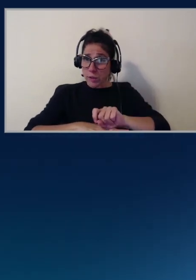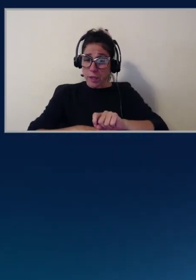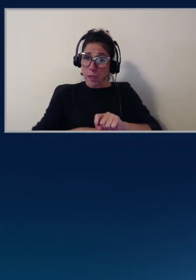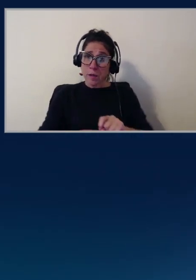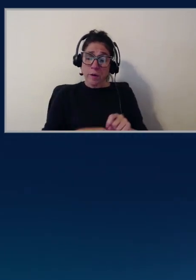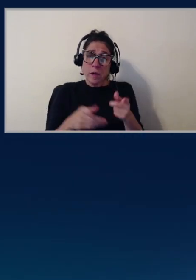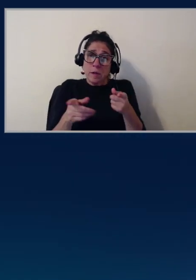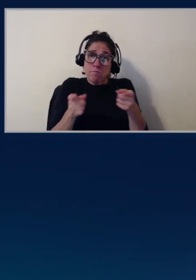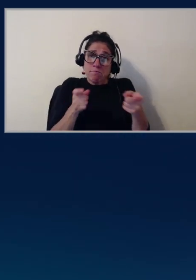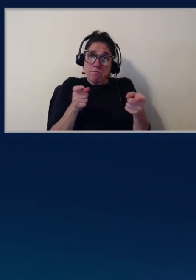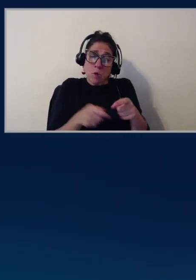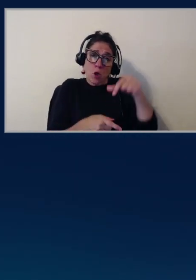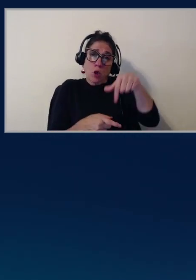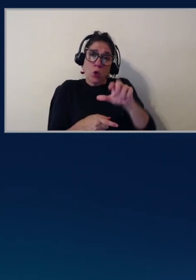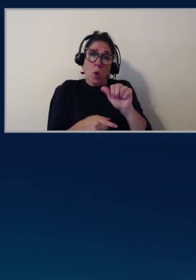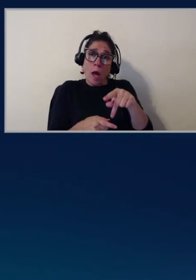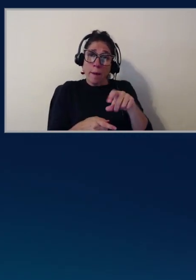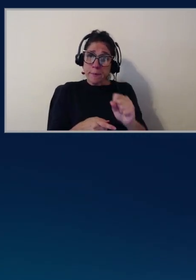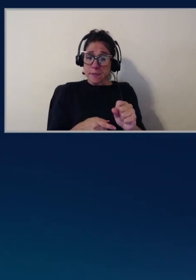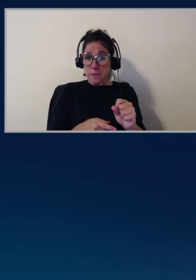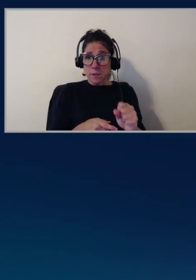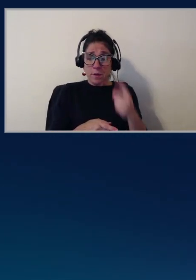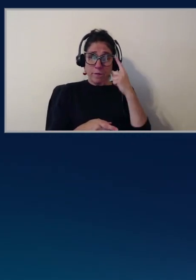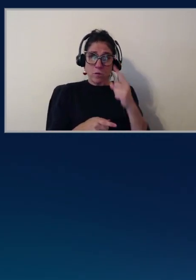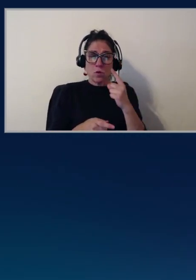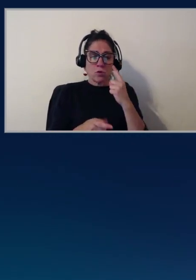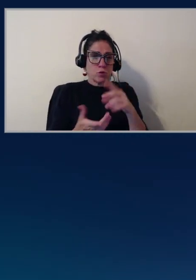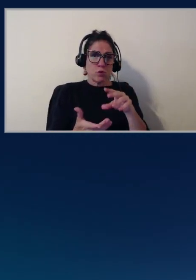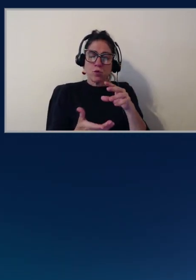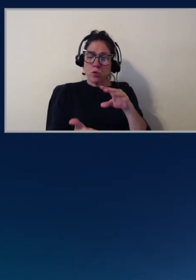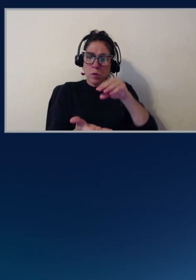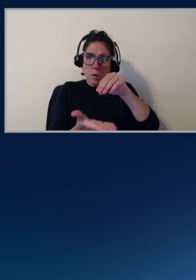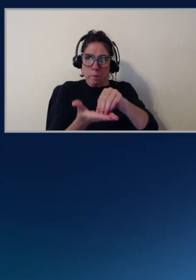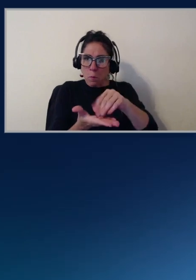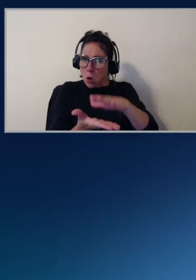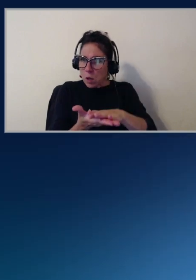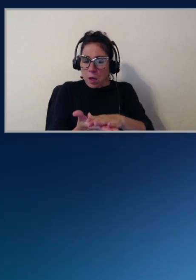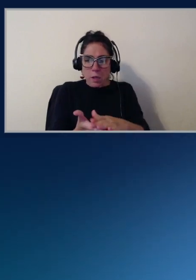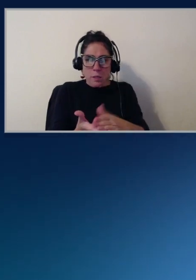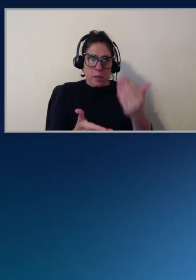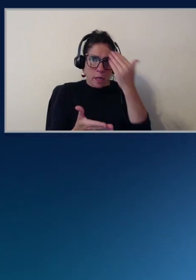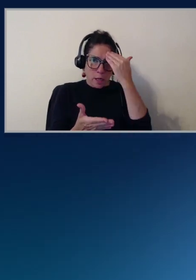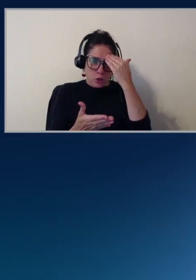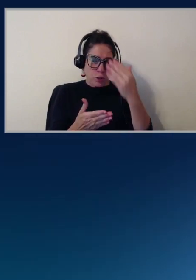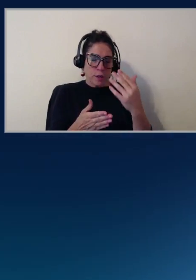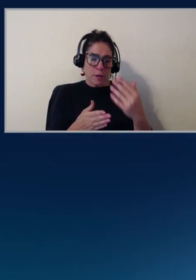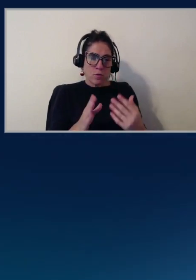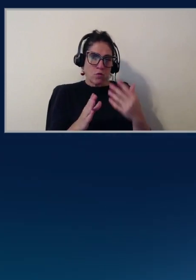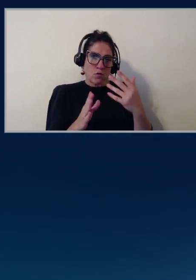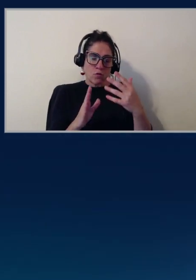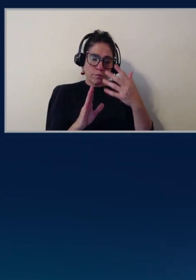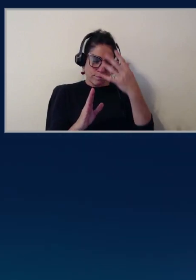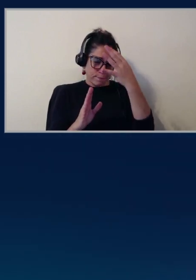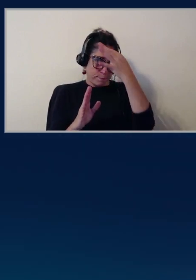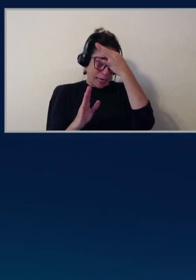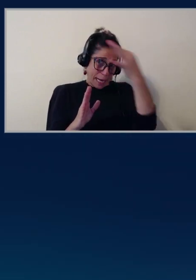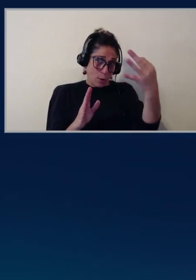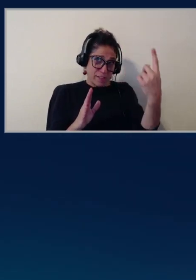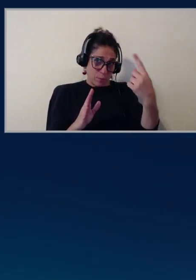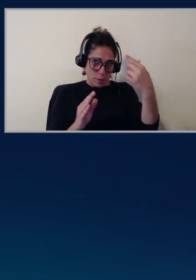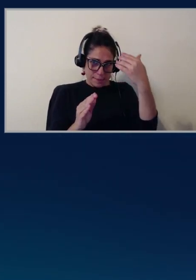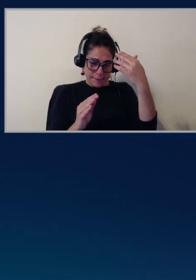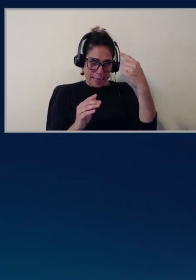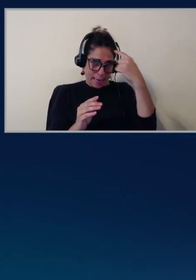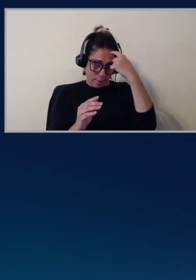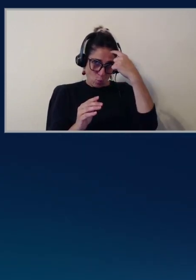exactly what you made mention, both of you. Memorialize the knowledge, take it out of somebody's head, document it, programatize, and